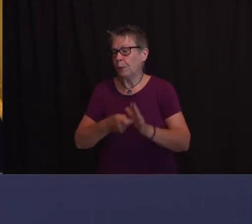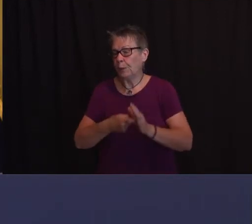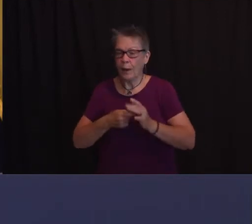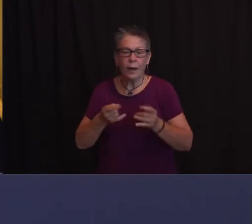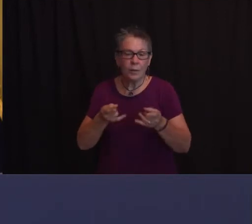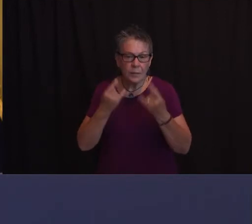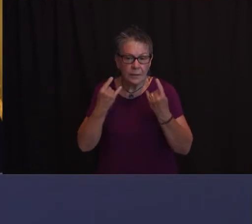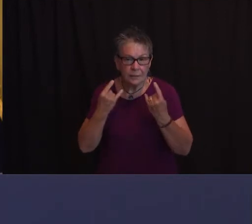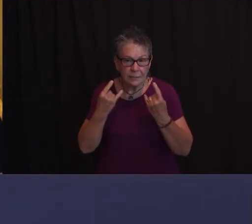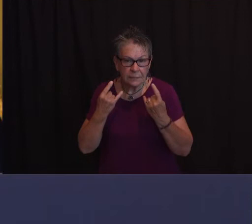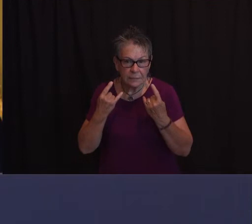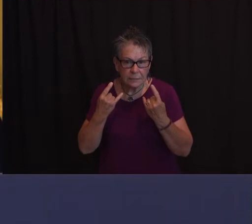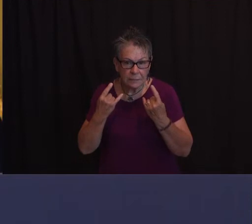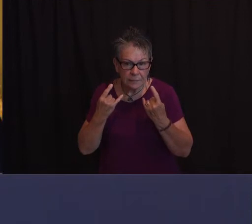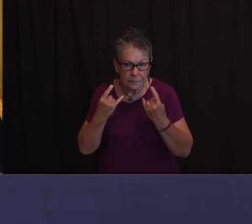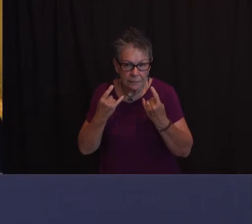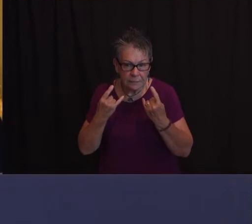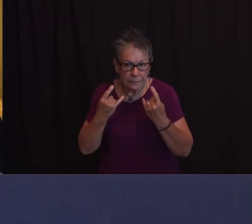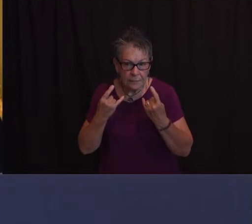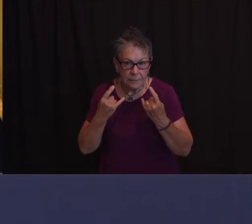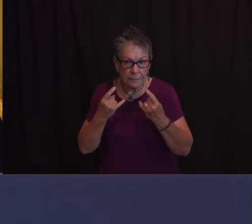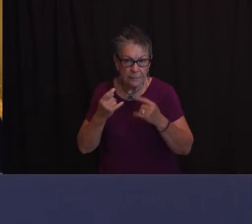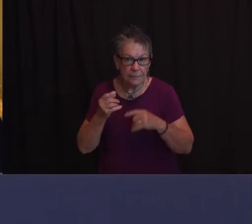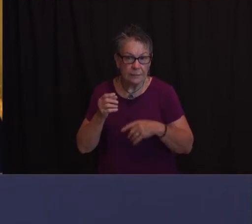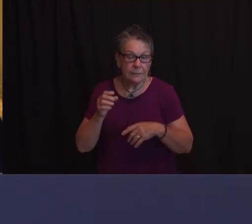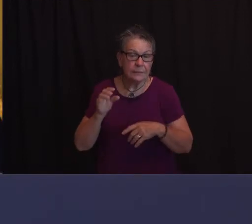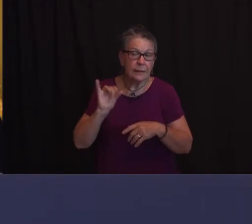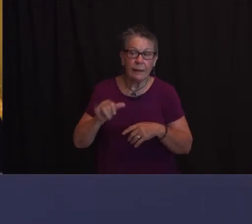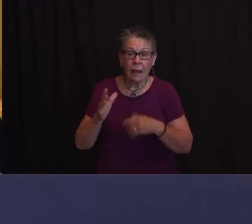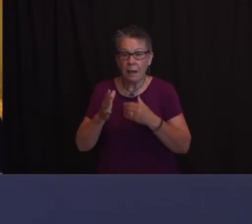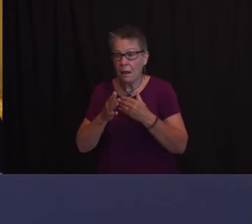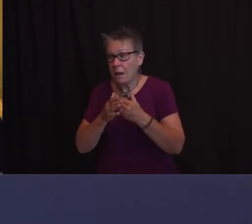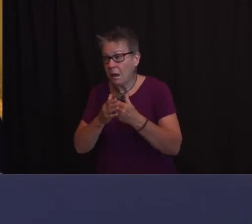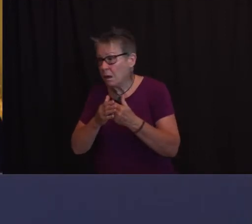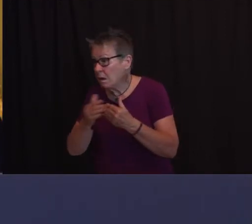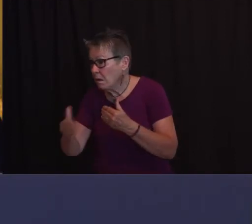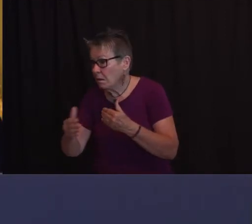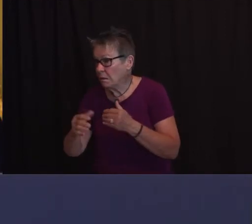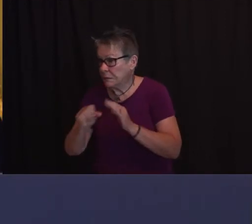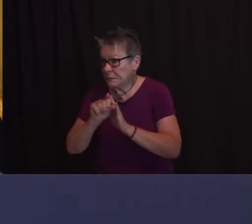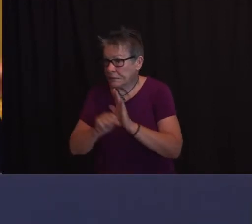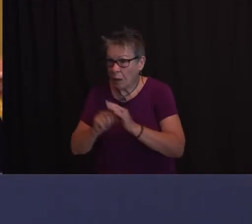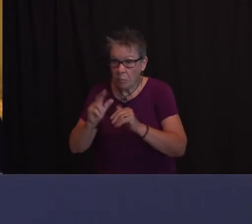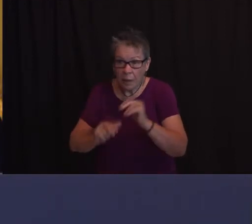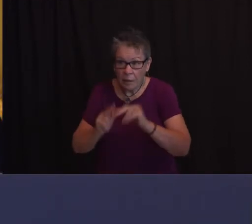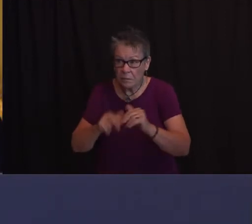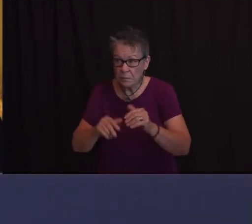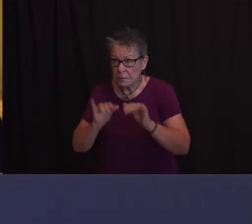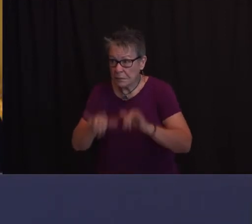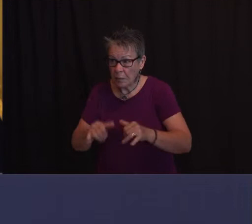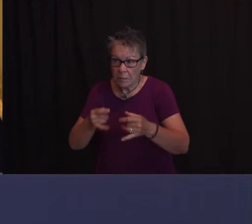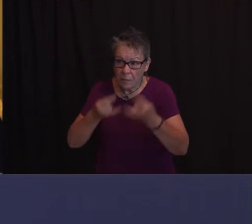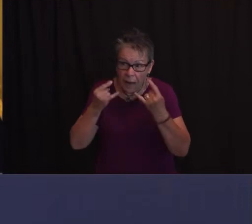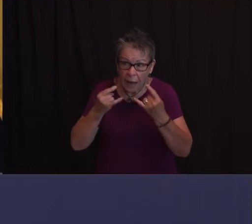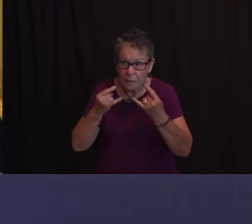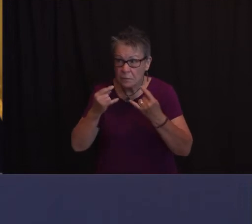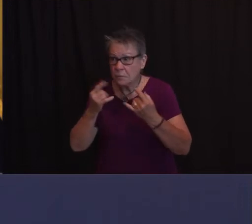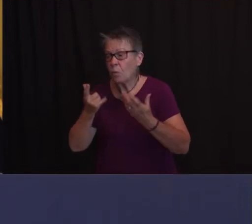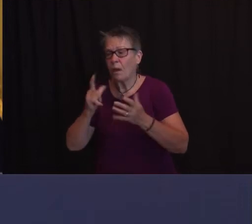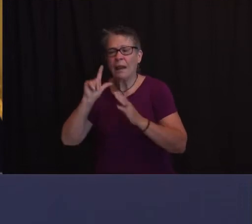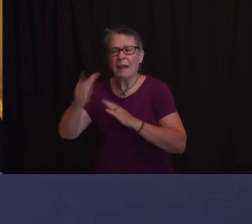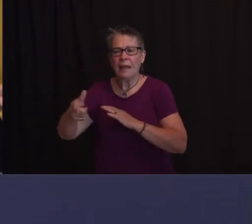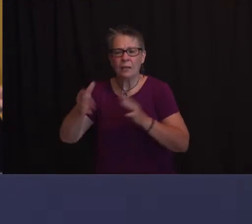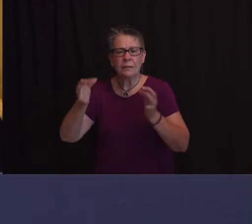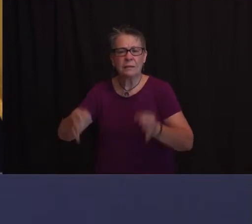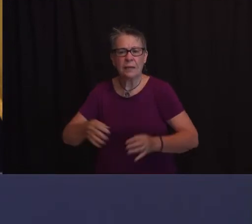time. I want to thank, as always, Judy and Tina for being here. Thank you both. Brian, great to have you, a real treat, and thank you for everything you're